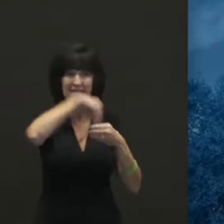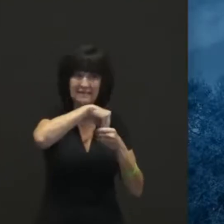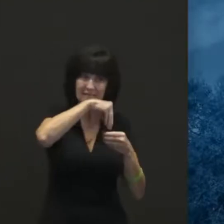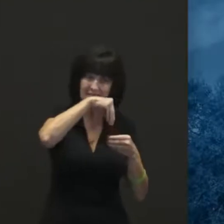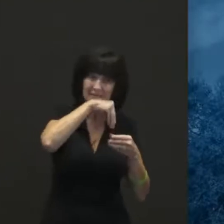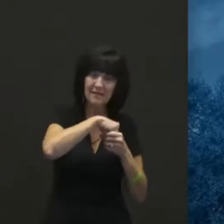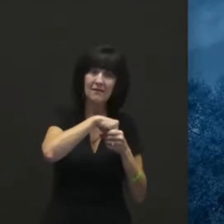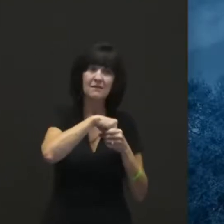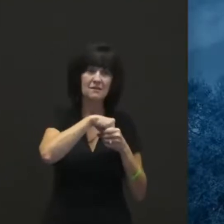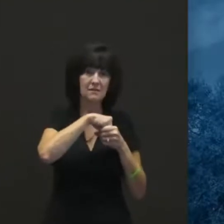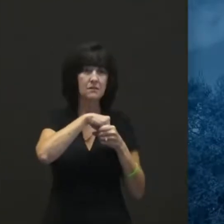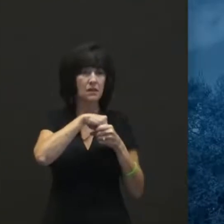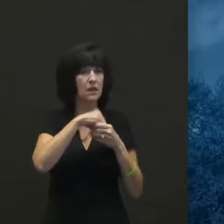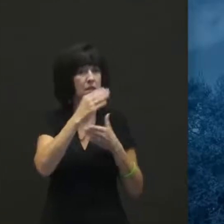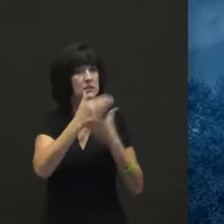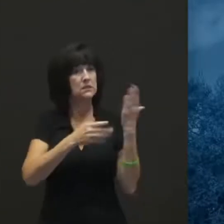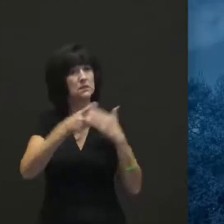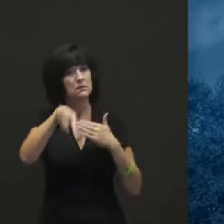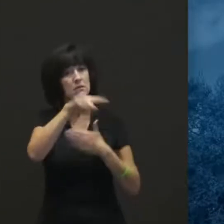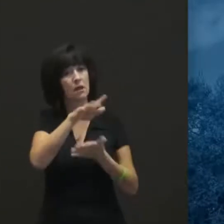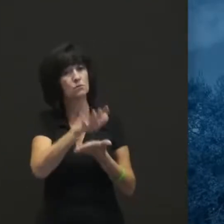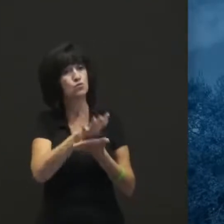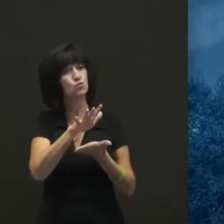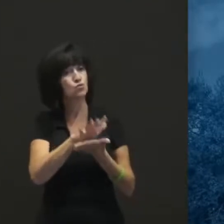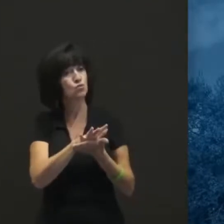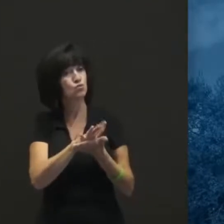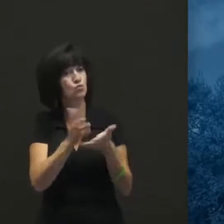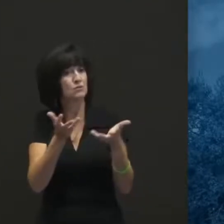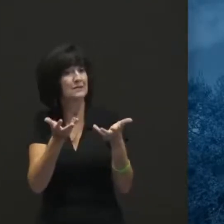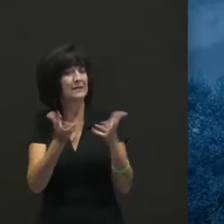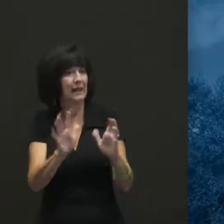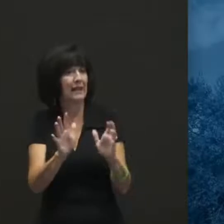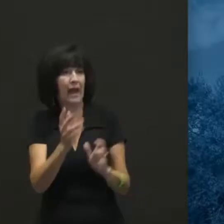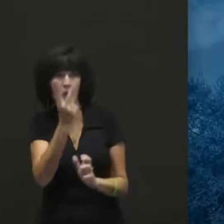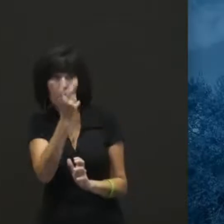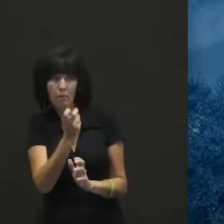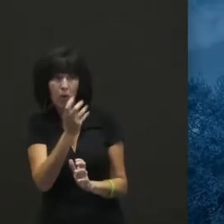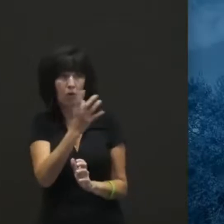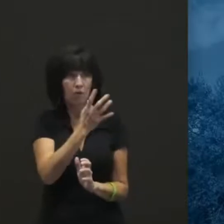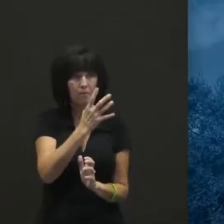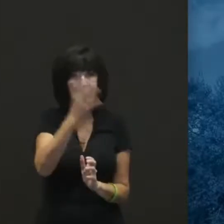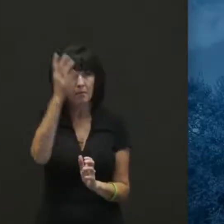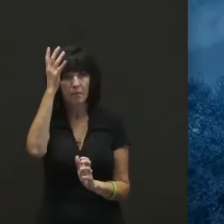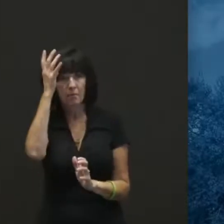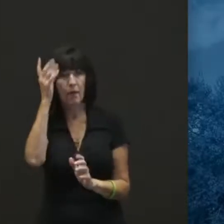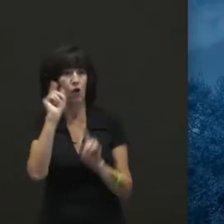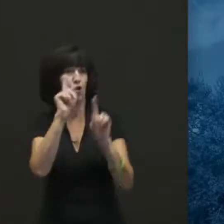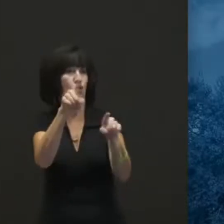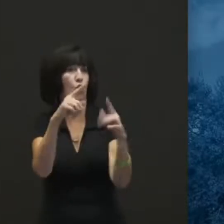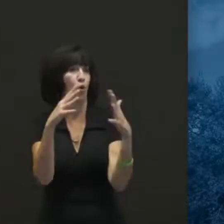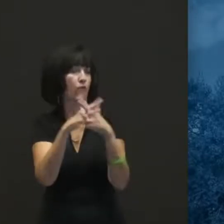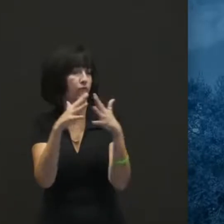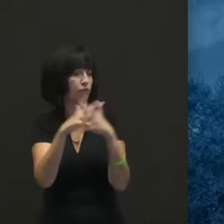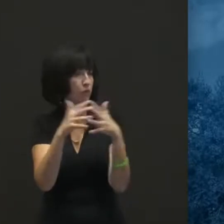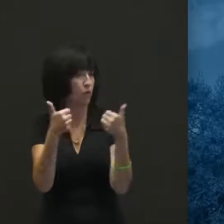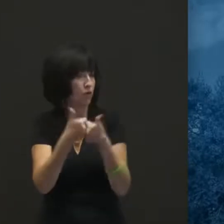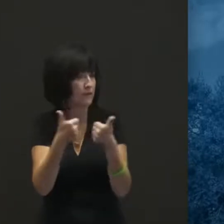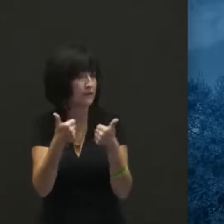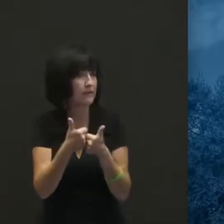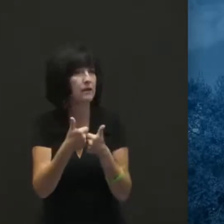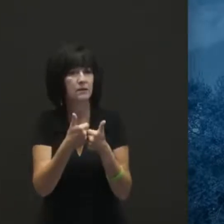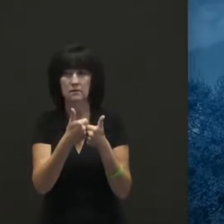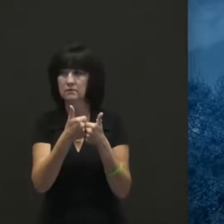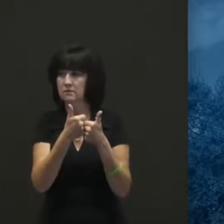some of the schools are allowing maybe just both parents at a football game, and some of those plans